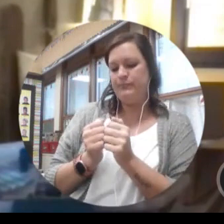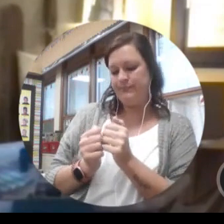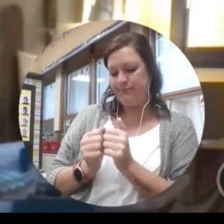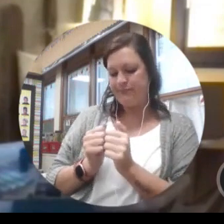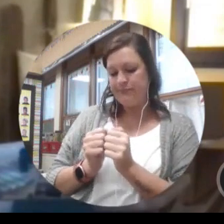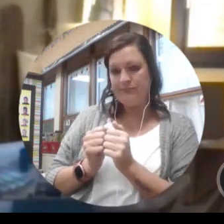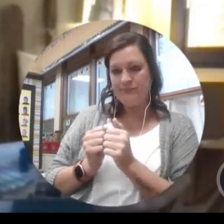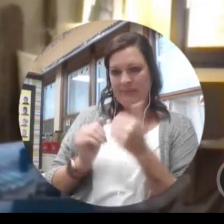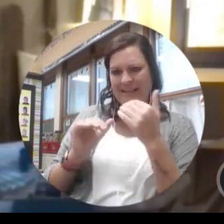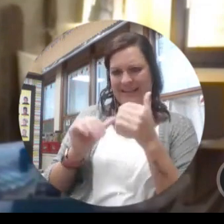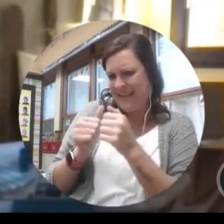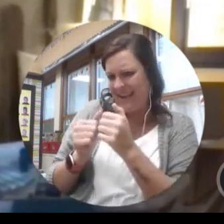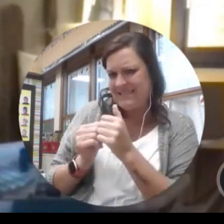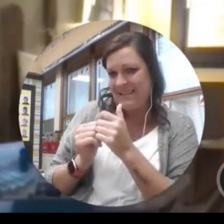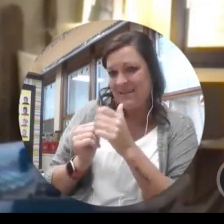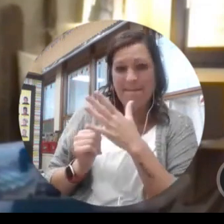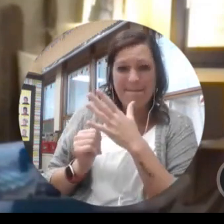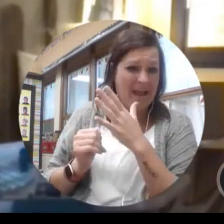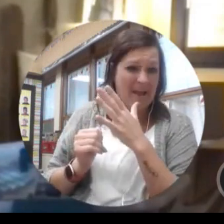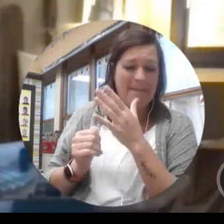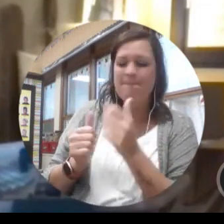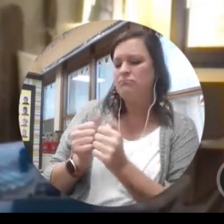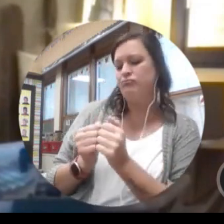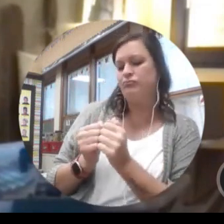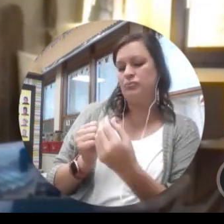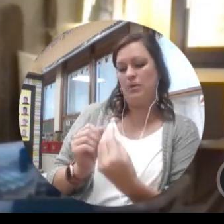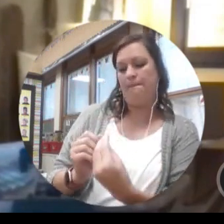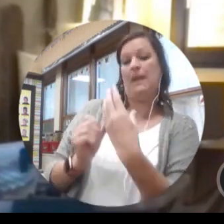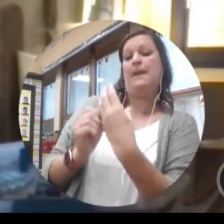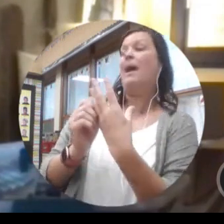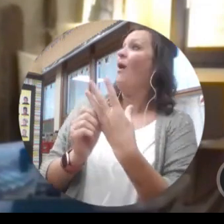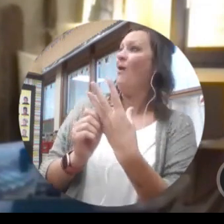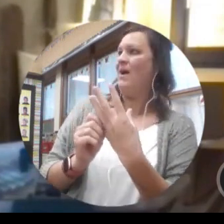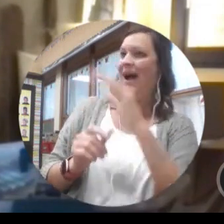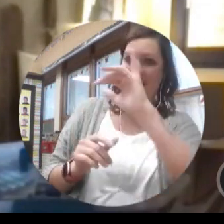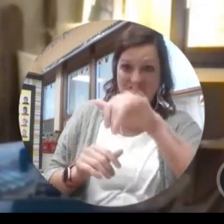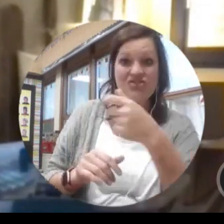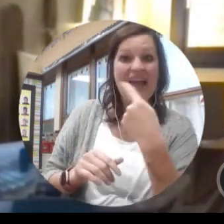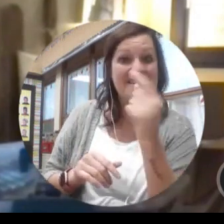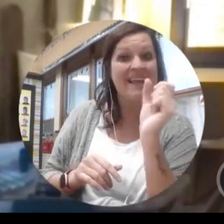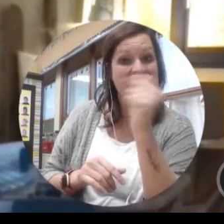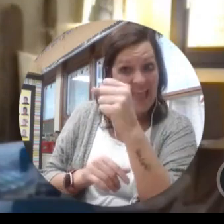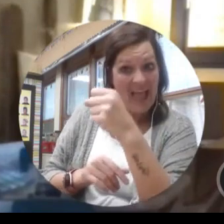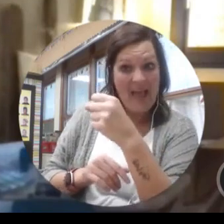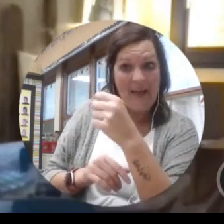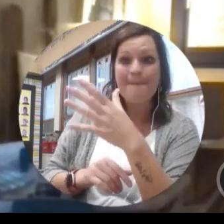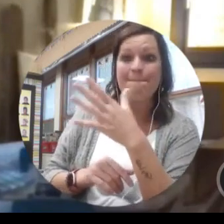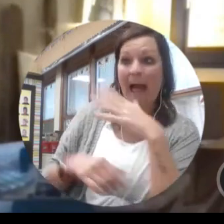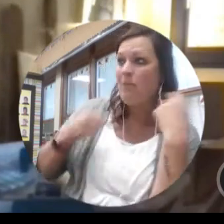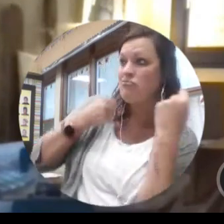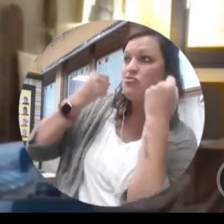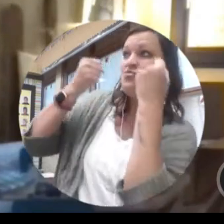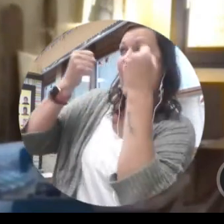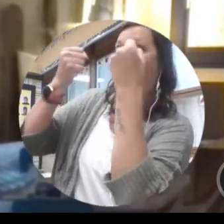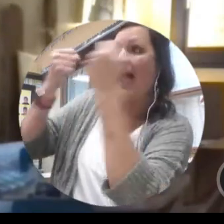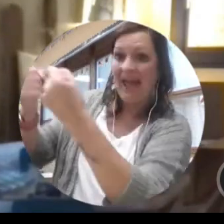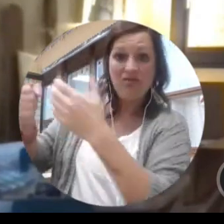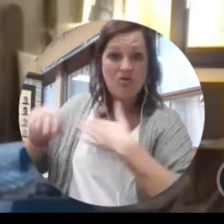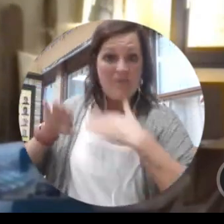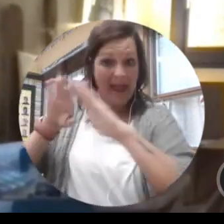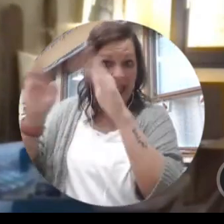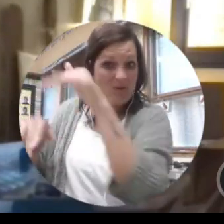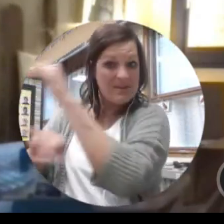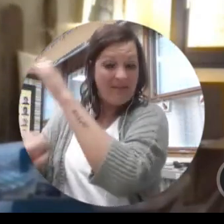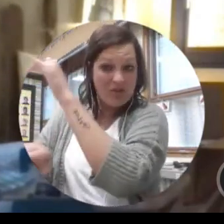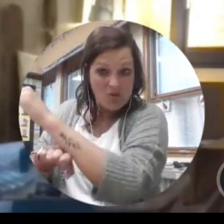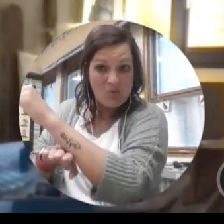this an actual emergency, but within minutes we had a plan. Jack's mom would bring him to my house today after school.